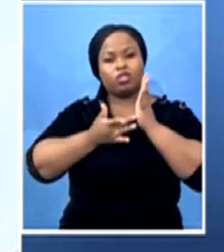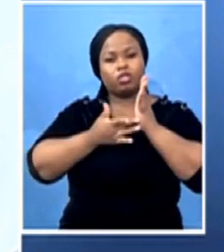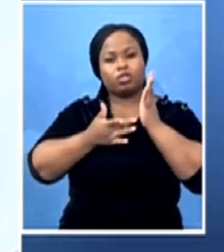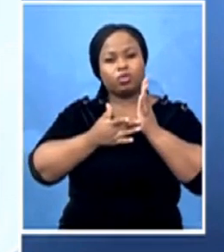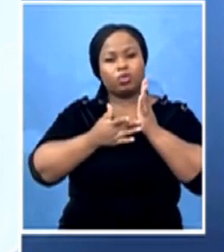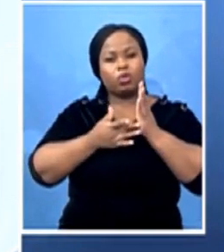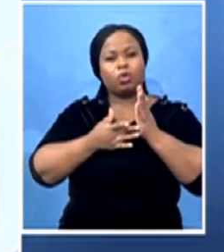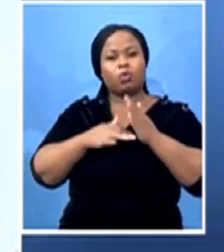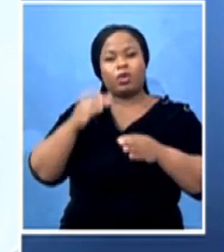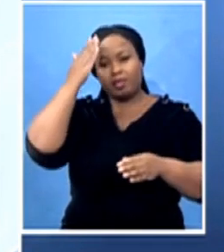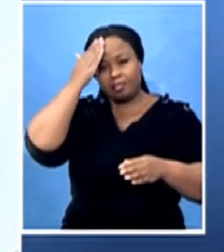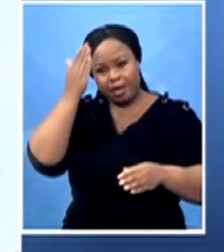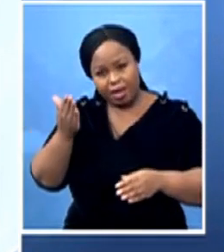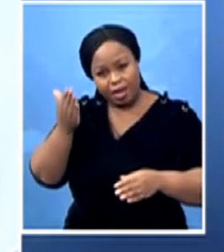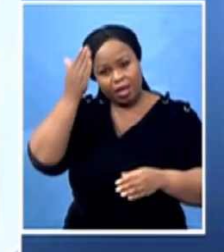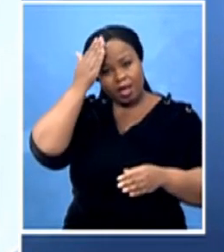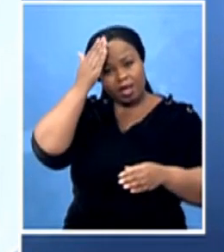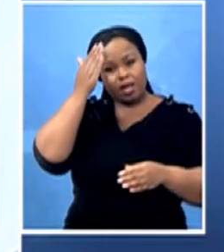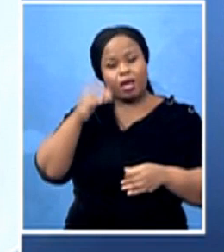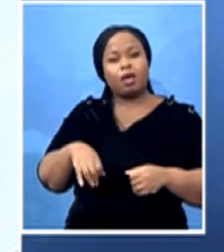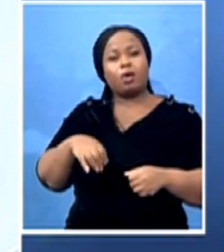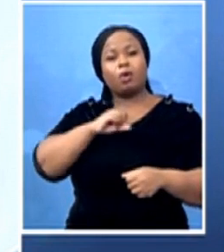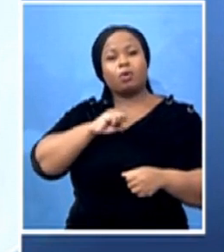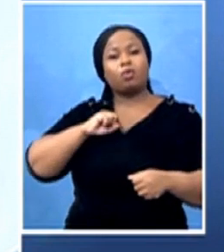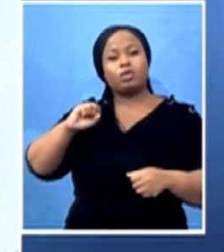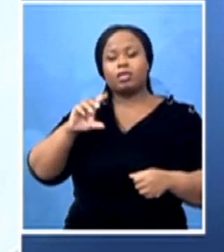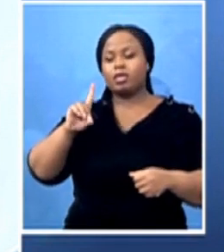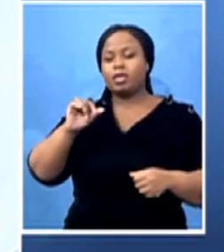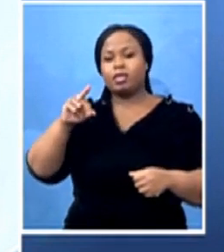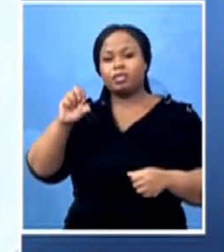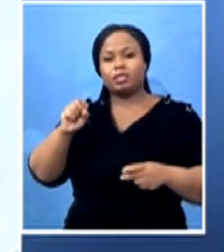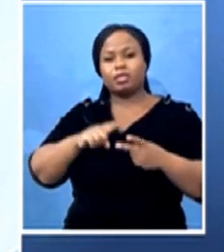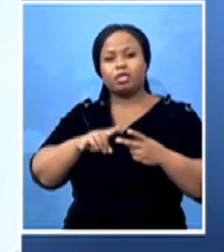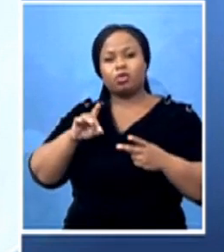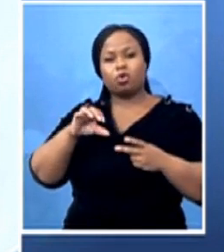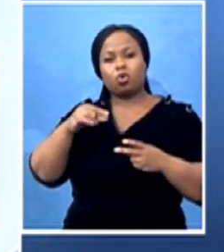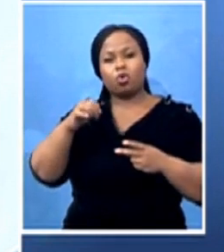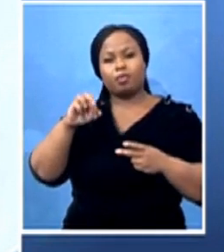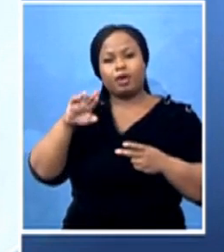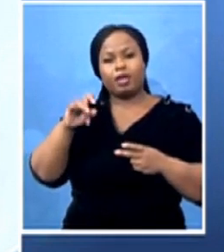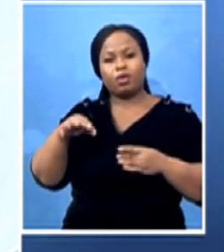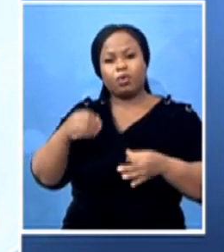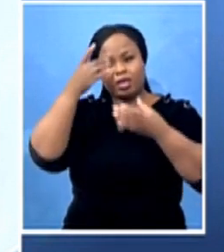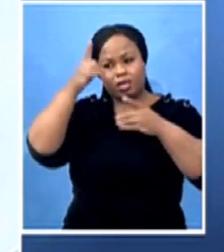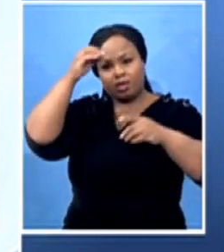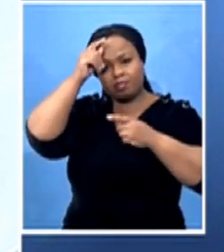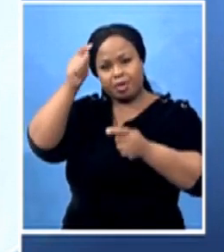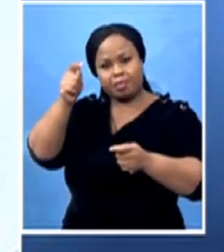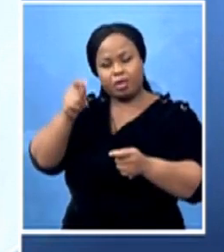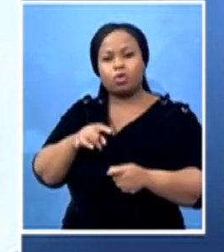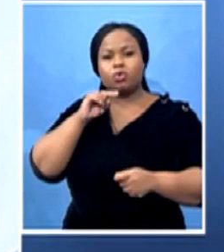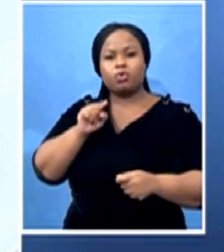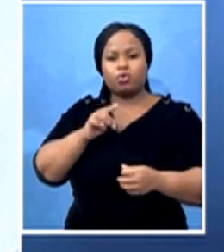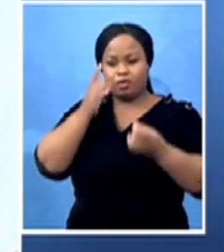Comrade Dennis Goldbeck honorary doctorates, you confided in some of us that you felt like you were